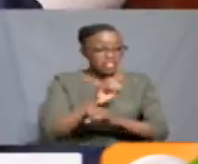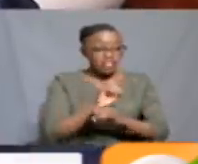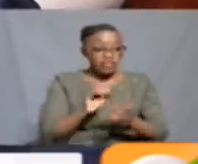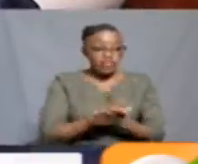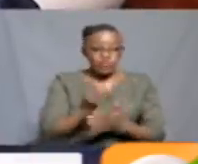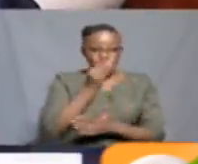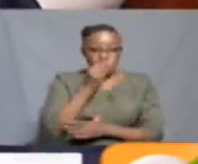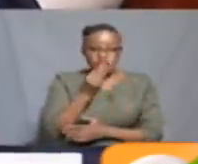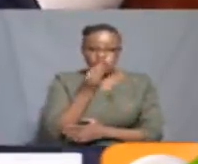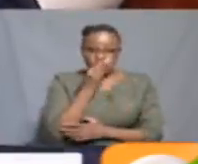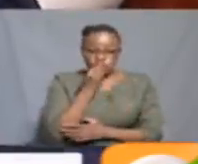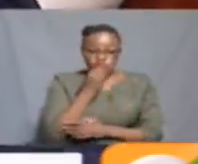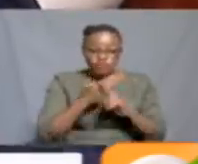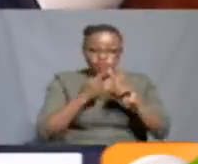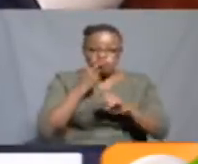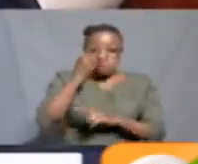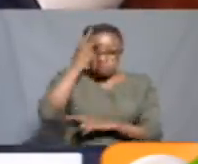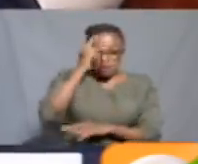the food of your parents.